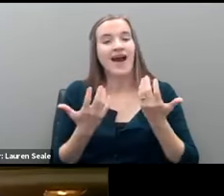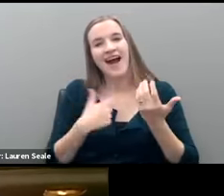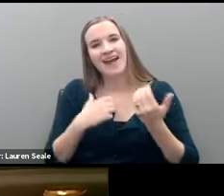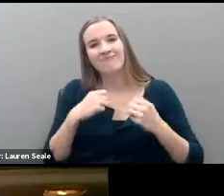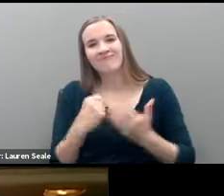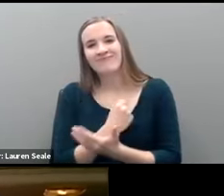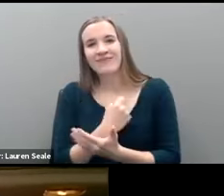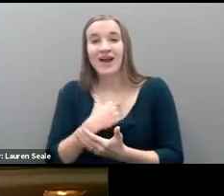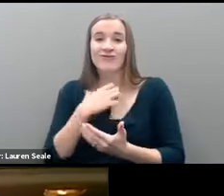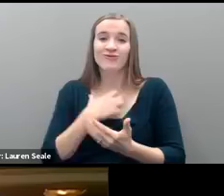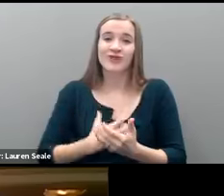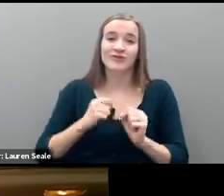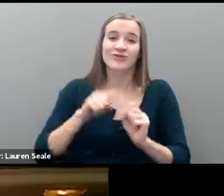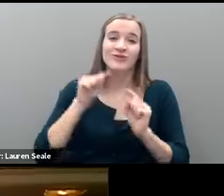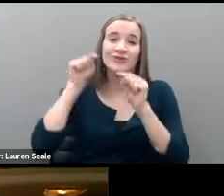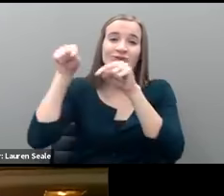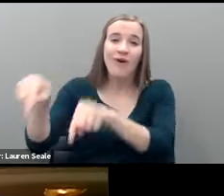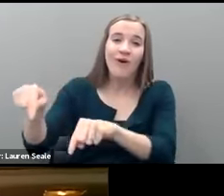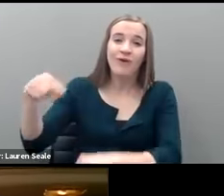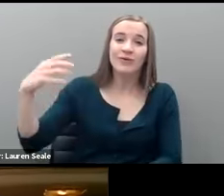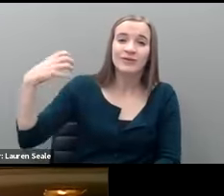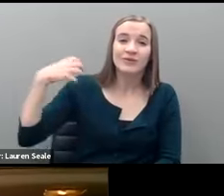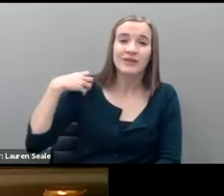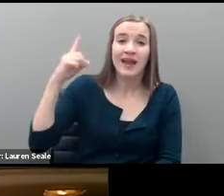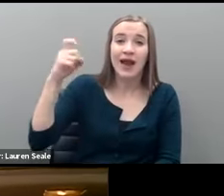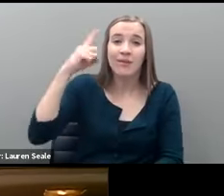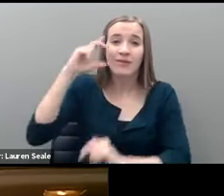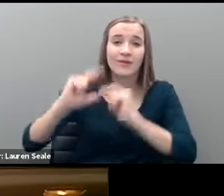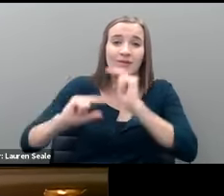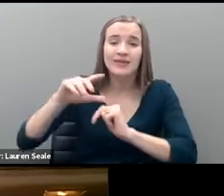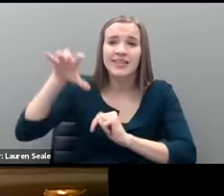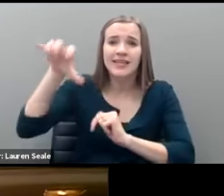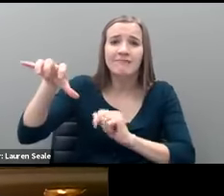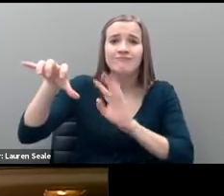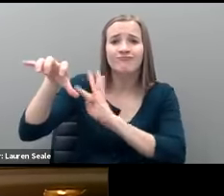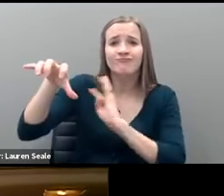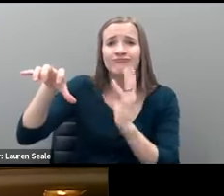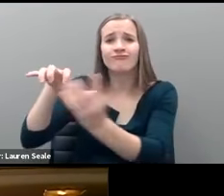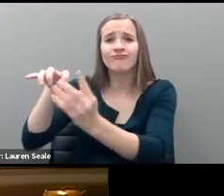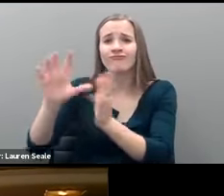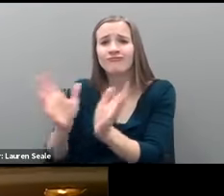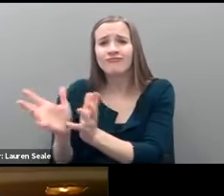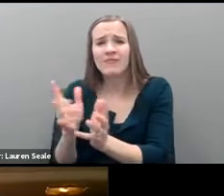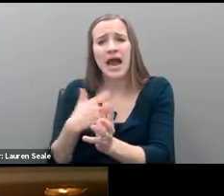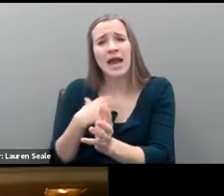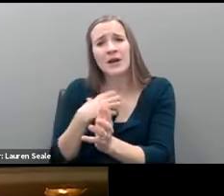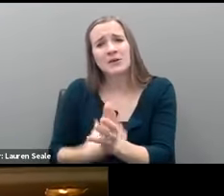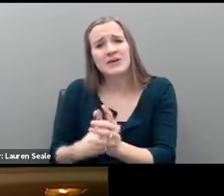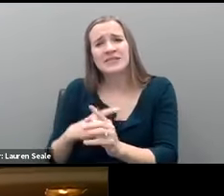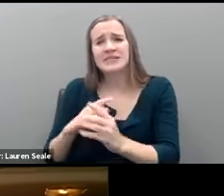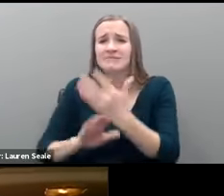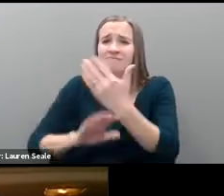we have our celebration in the summer and in Boise. But boy, talk about an opportunity to take it bigger